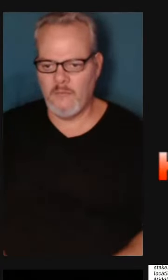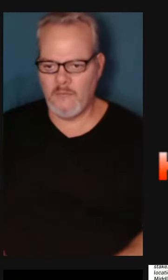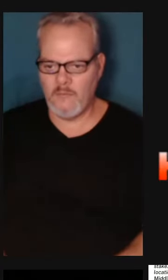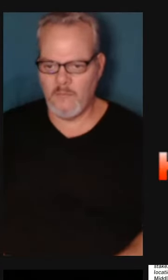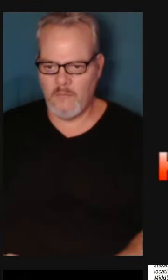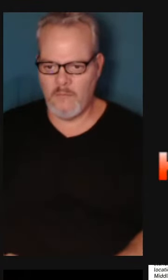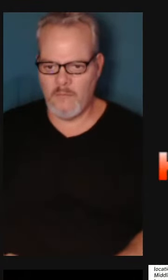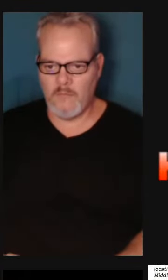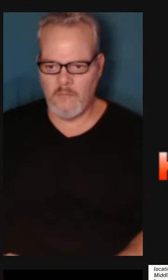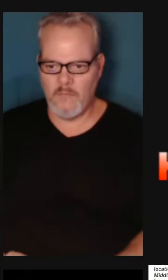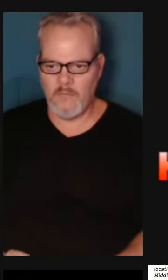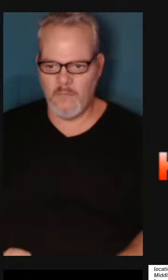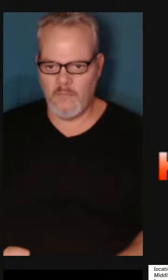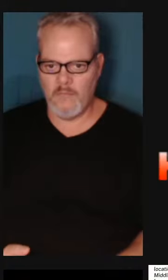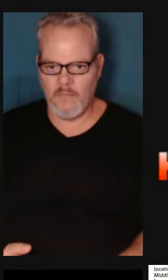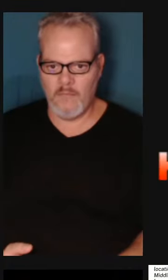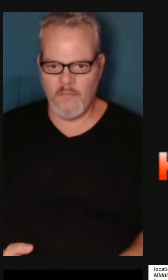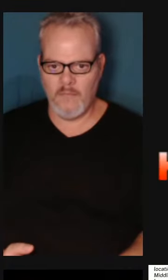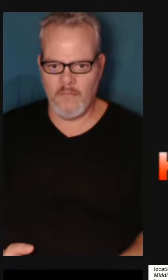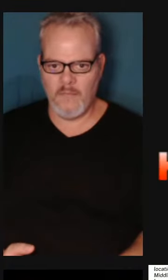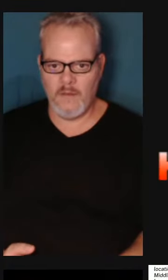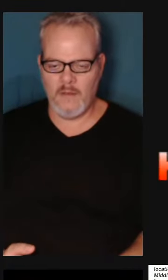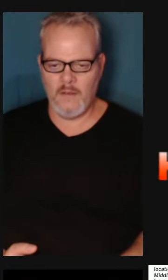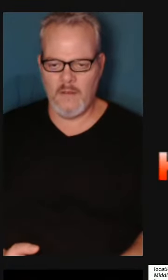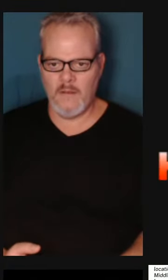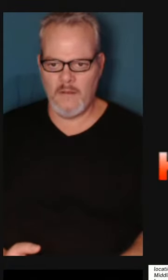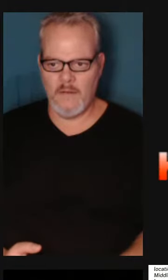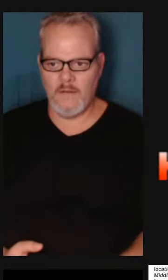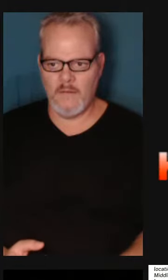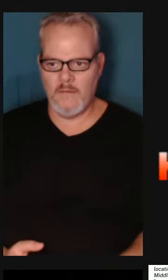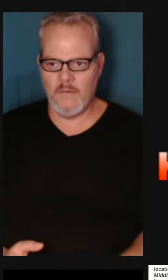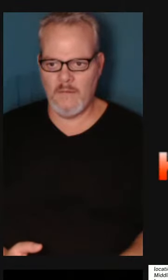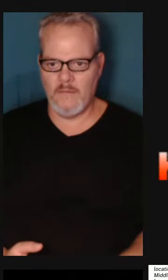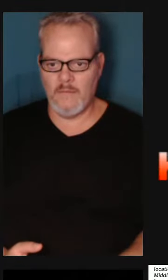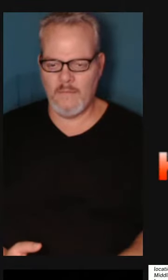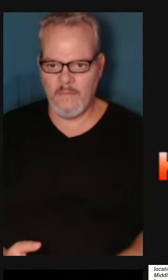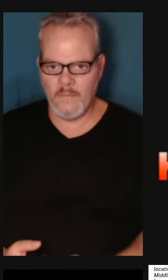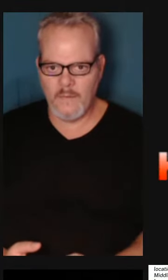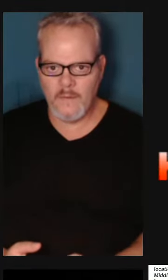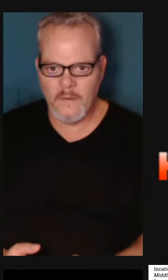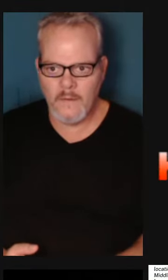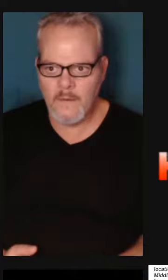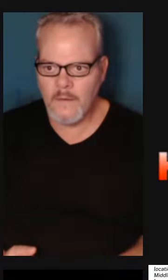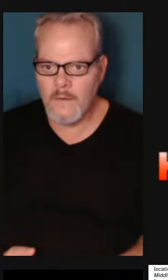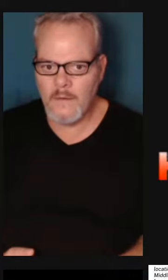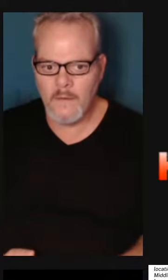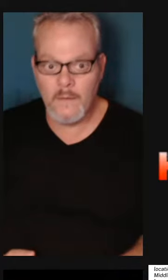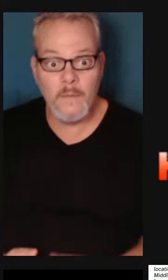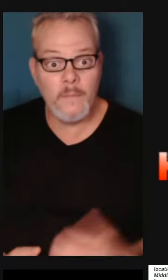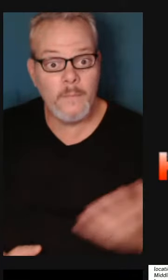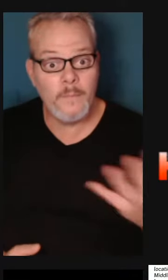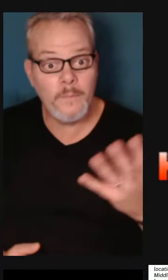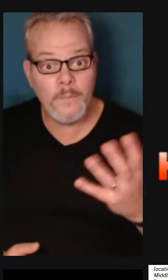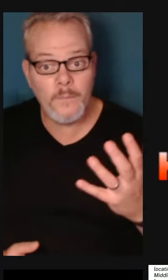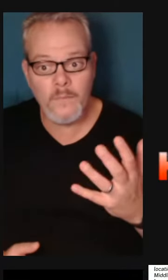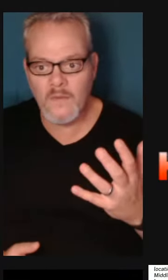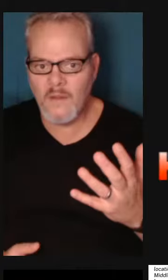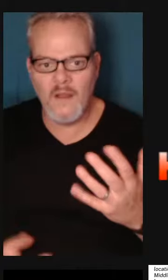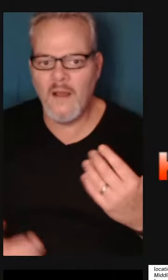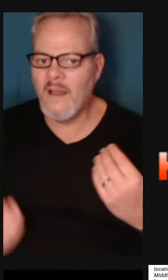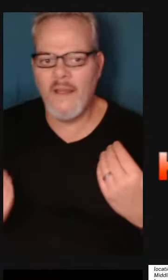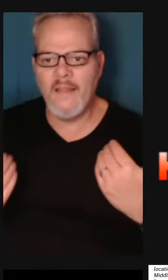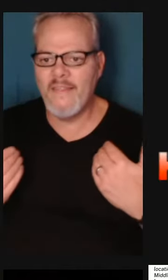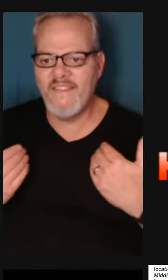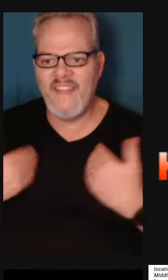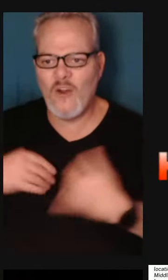But yeah, so this kind of goes through the story of how they got to this, right? They actually began with like go ahead. I was gonna say, they don't have like how